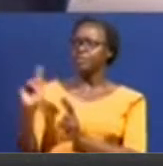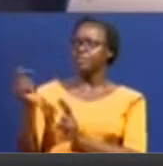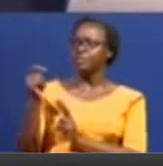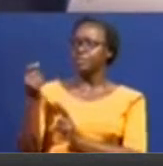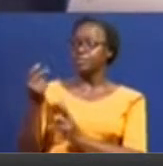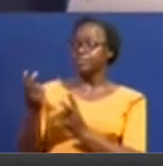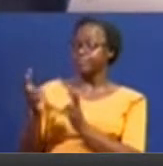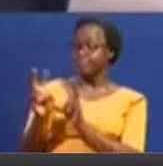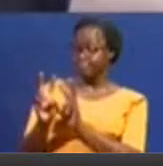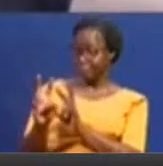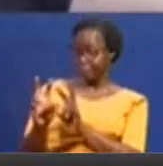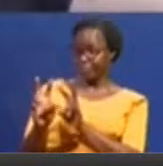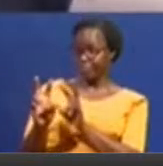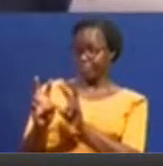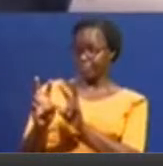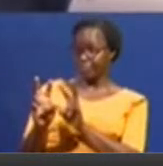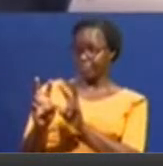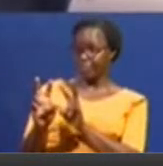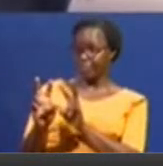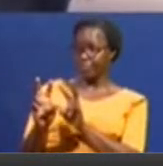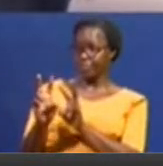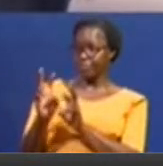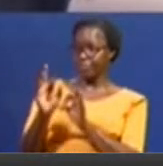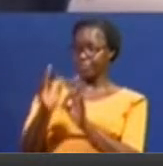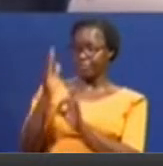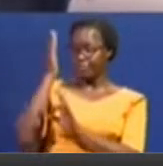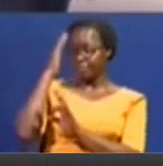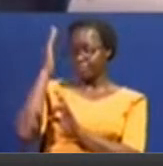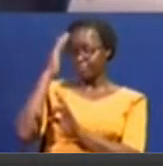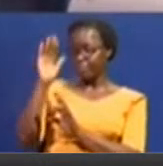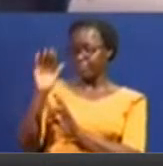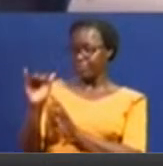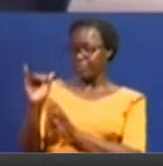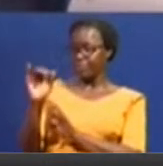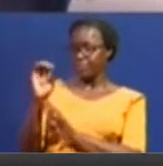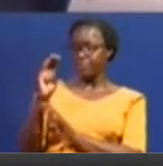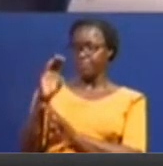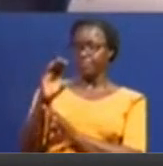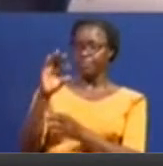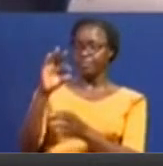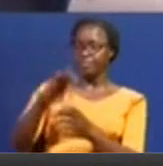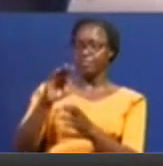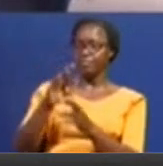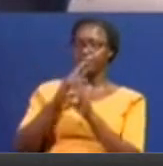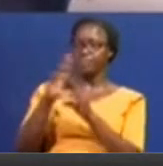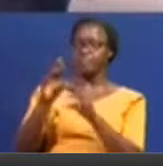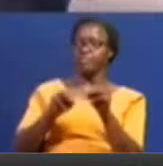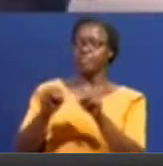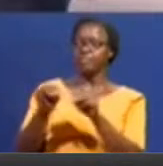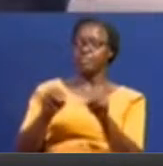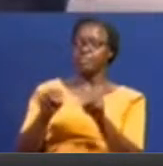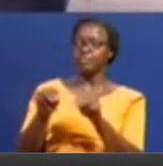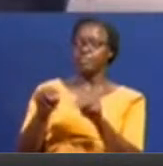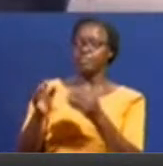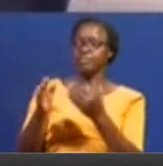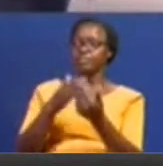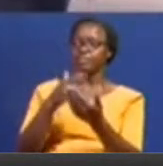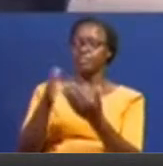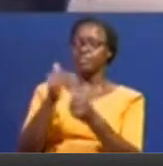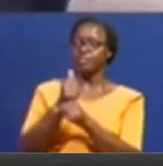watching you if you are aware of the IEBC Election Results Management